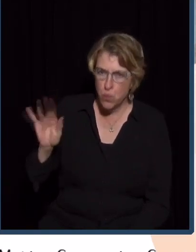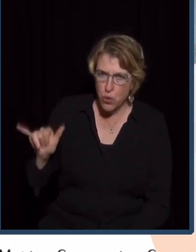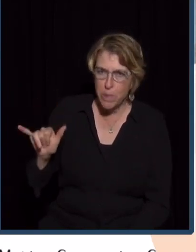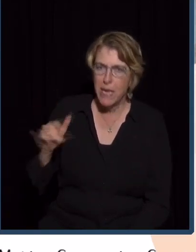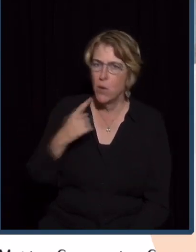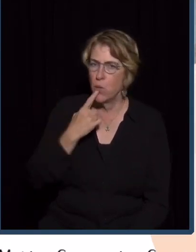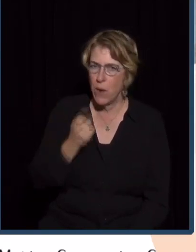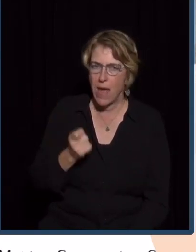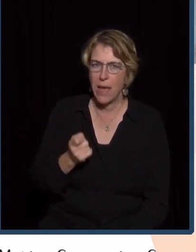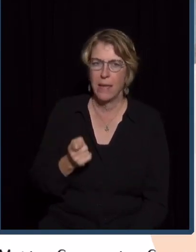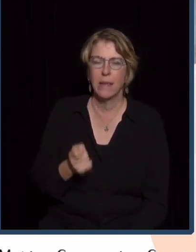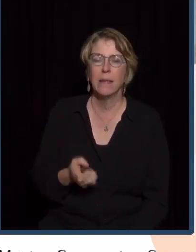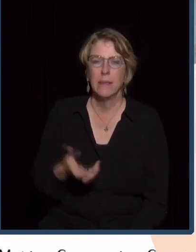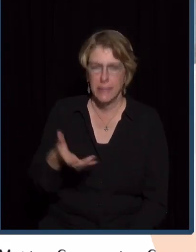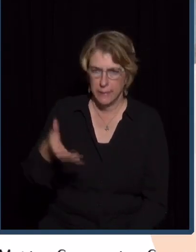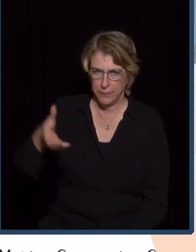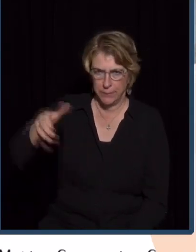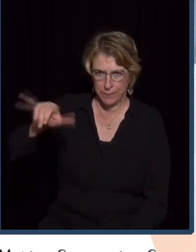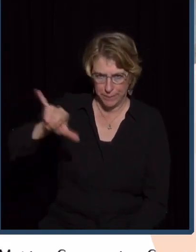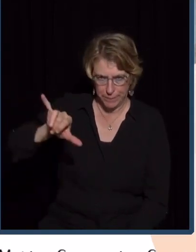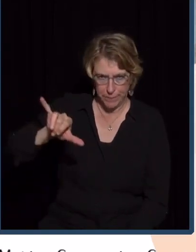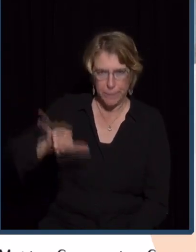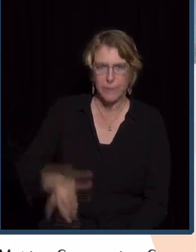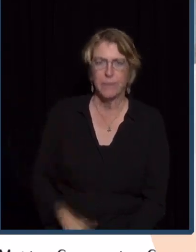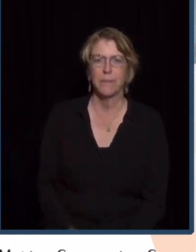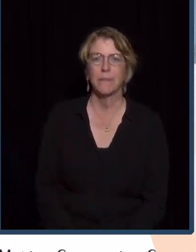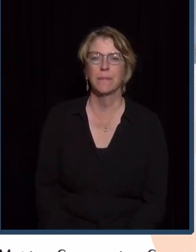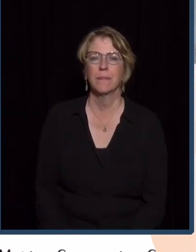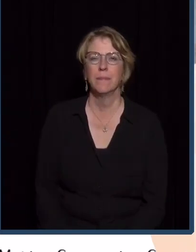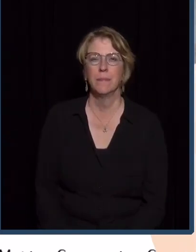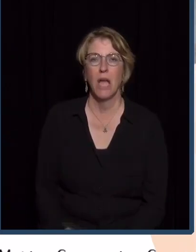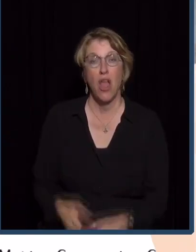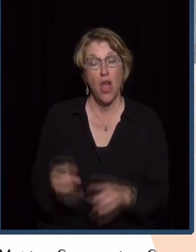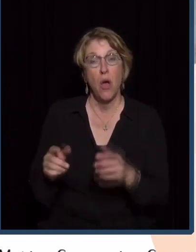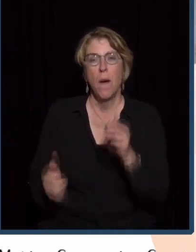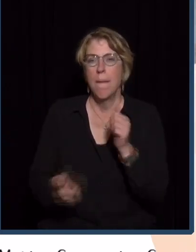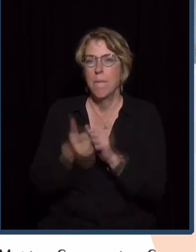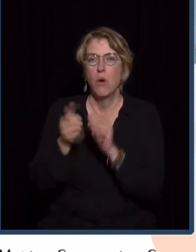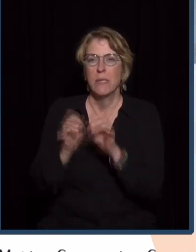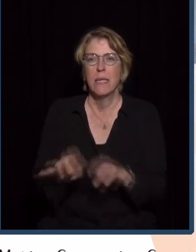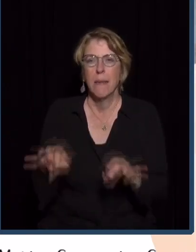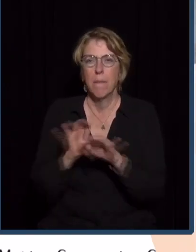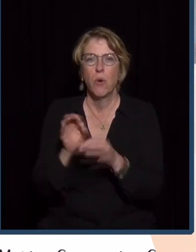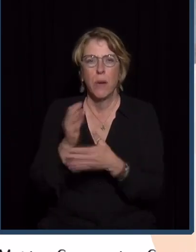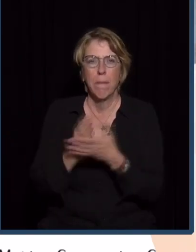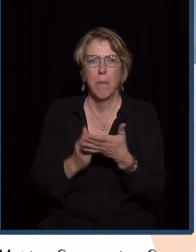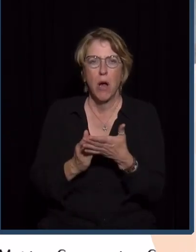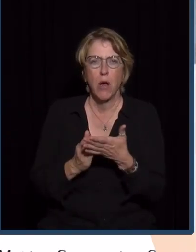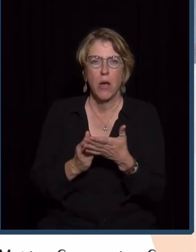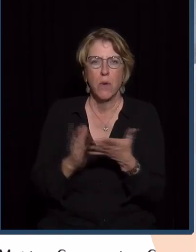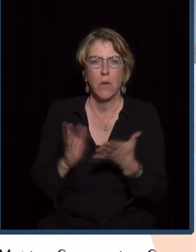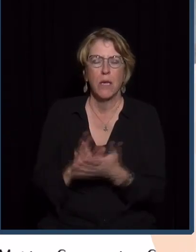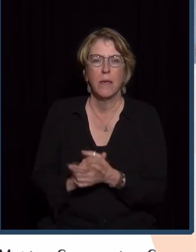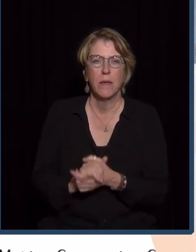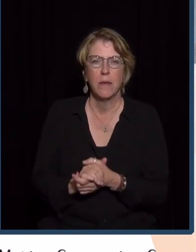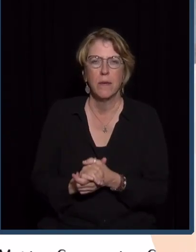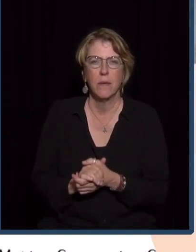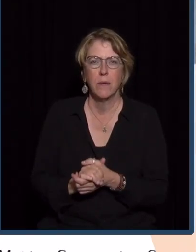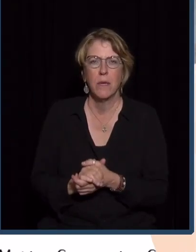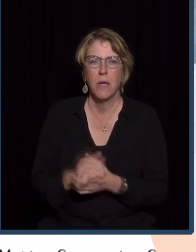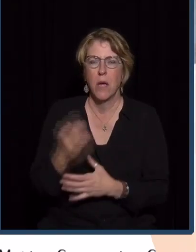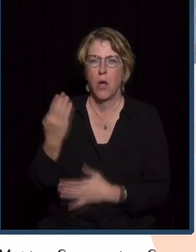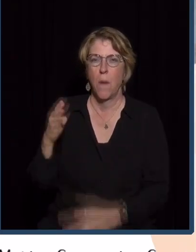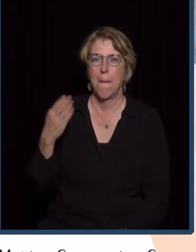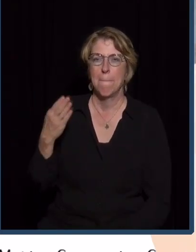All right. Grapefruit juice goes in. Now, the most important ingredient is the shrub that we made. This is a